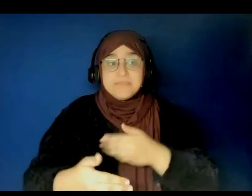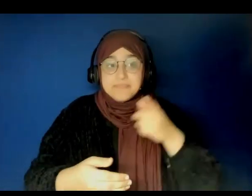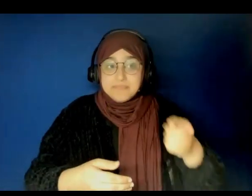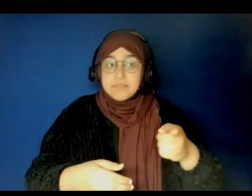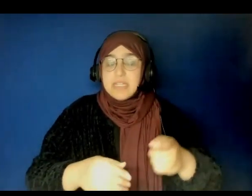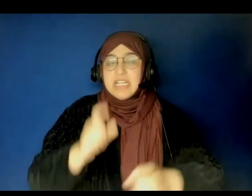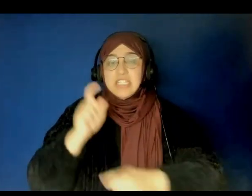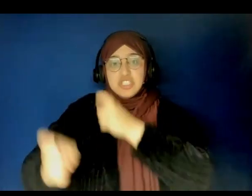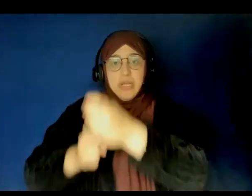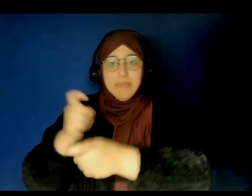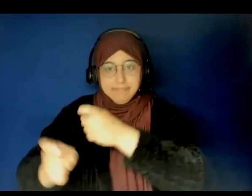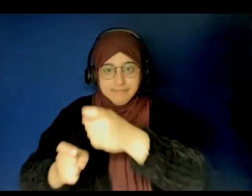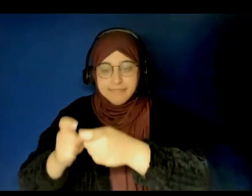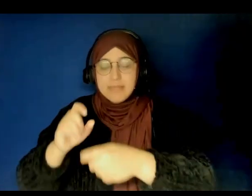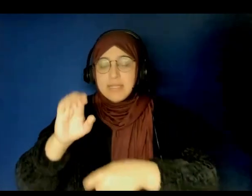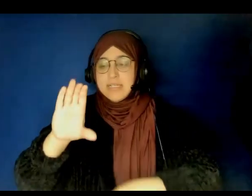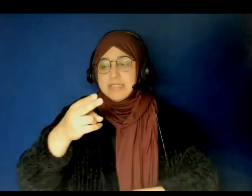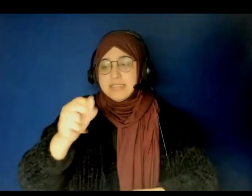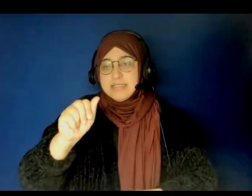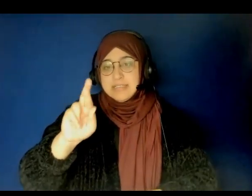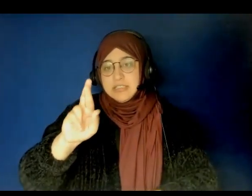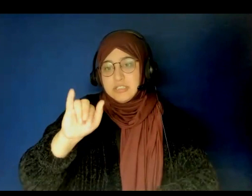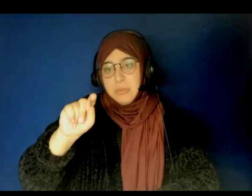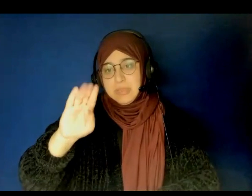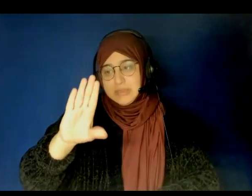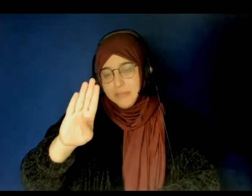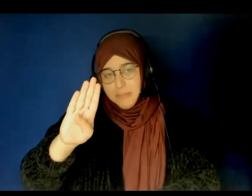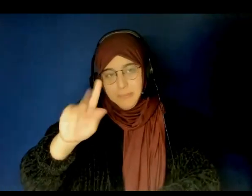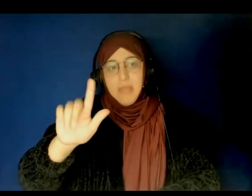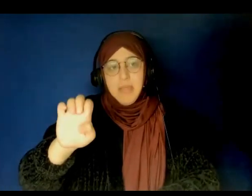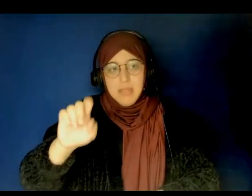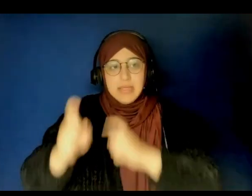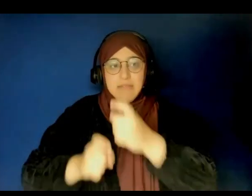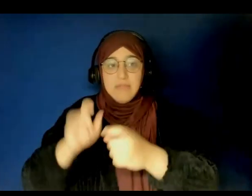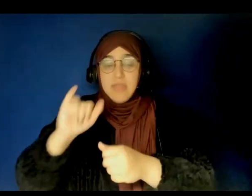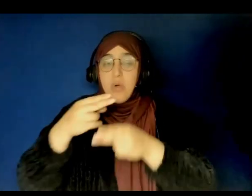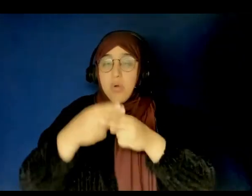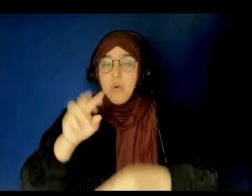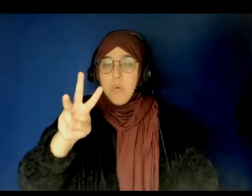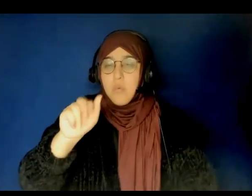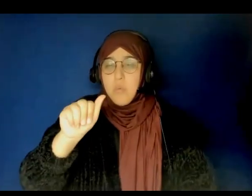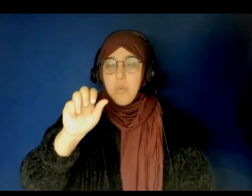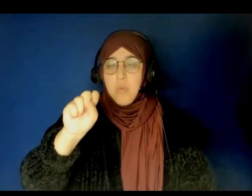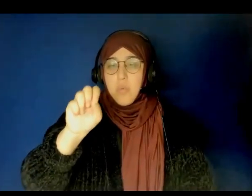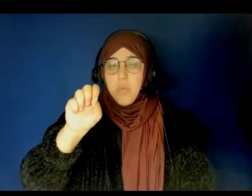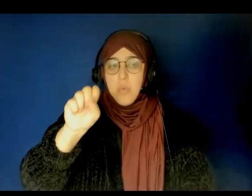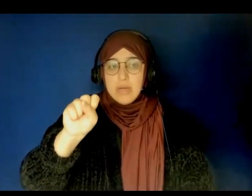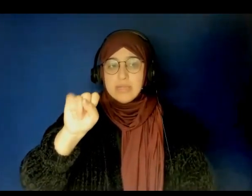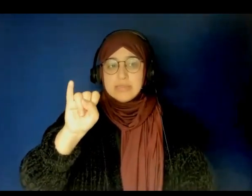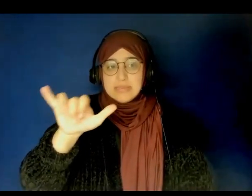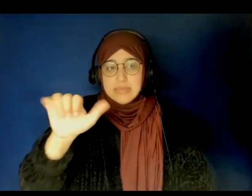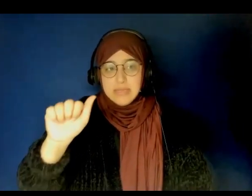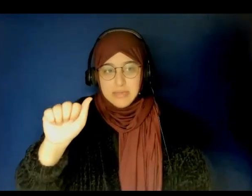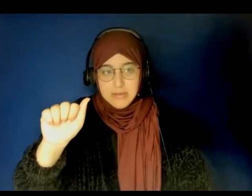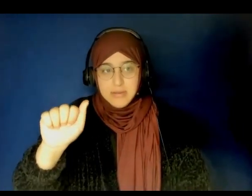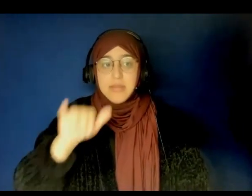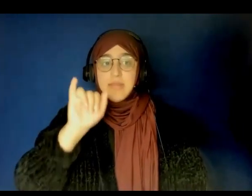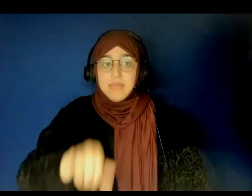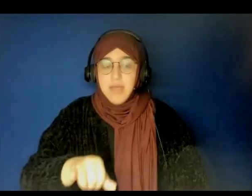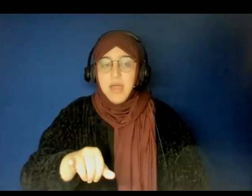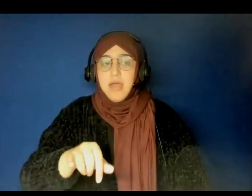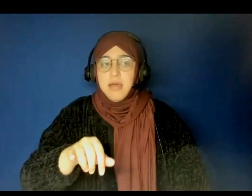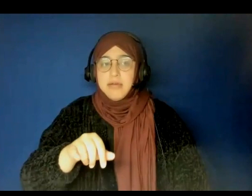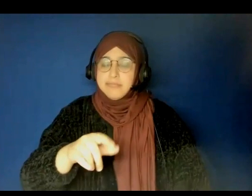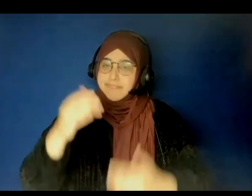and that is restricted to 1/3 of the total remainder estate. So if, for example, I